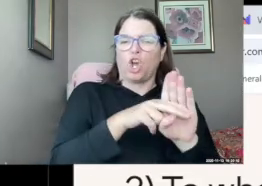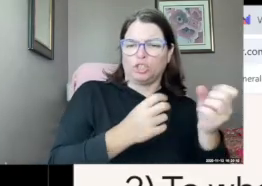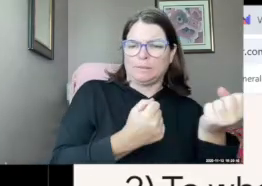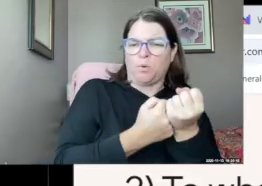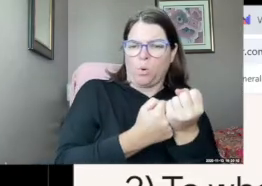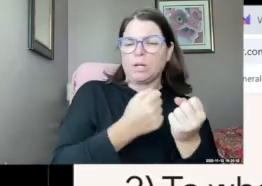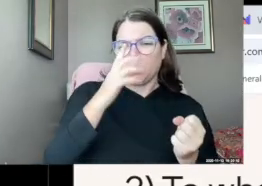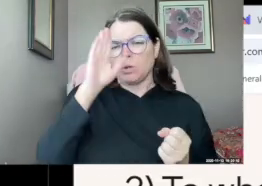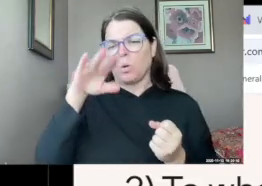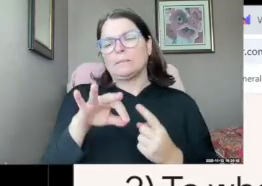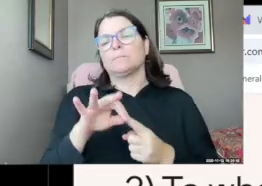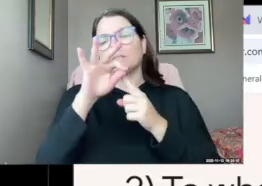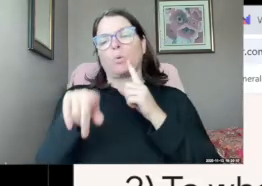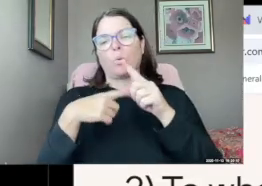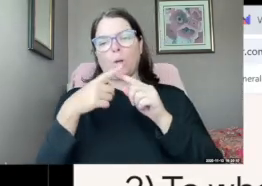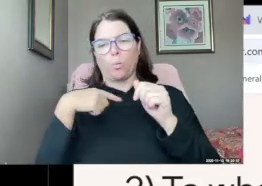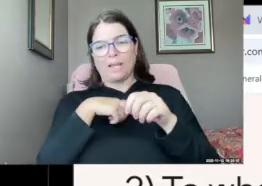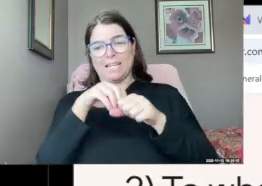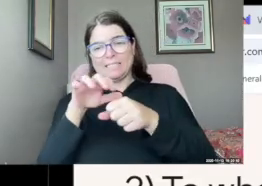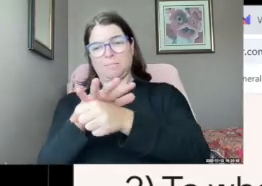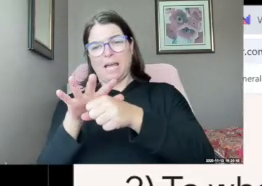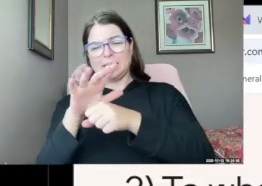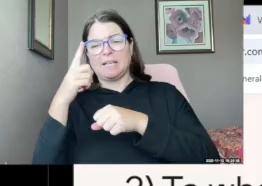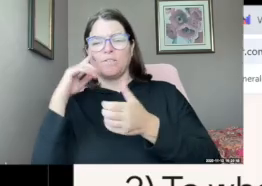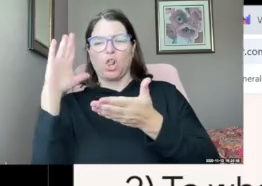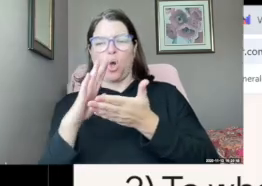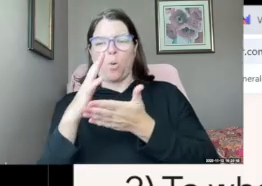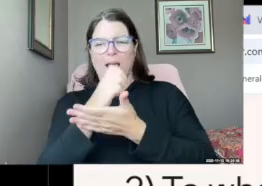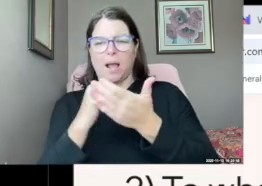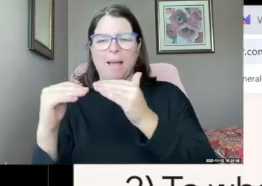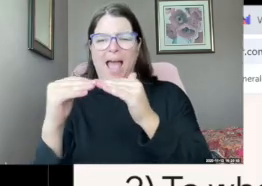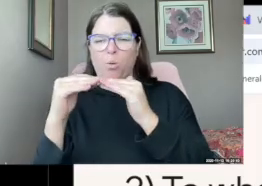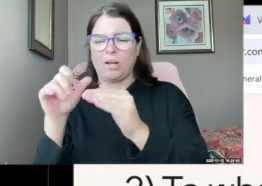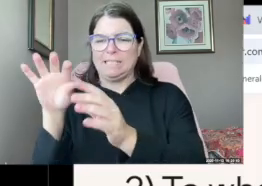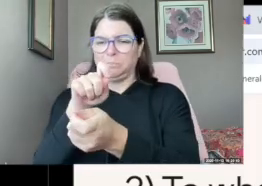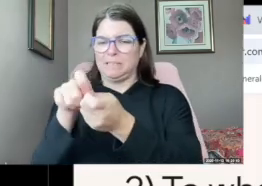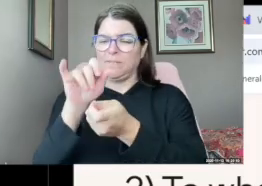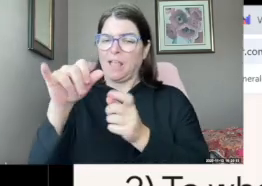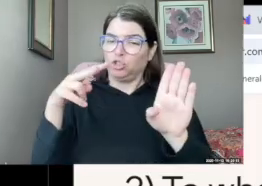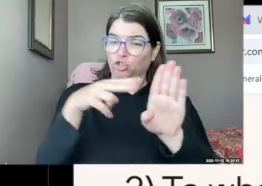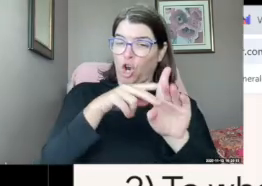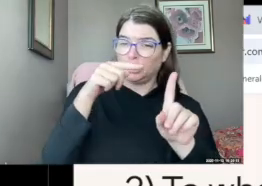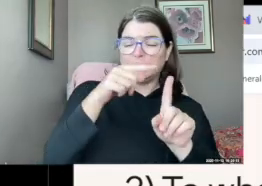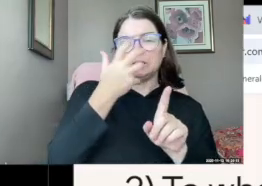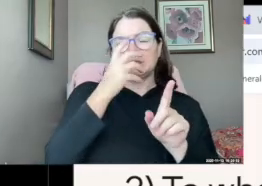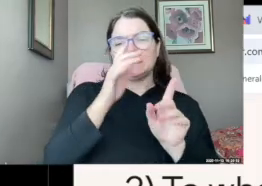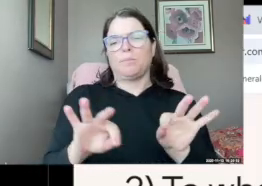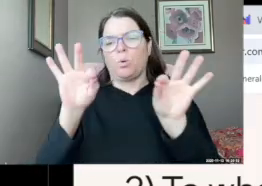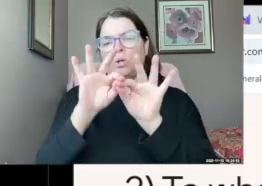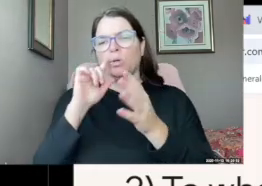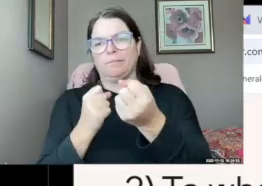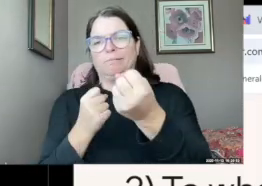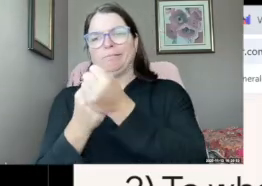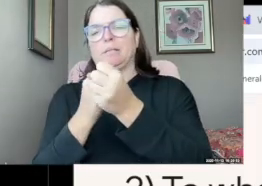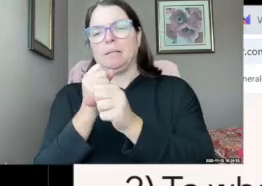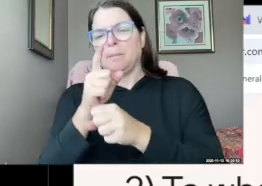vehicle, but the charging support, because we know that especially when we're in the equity space for low income folks, that charging